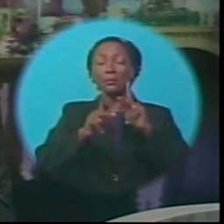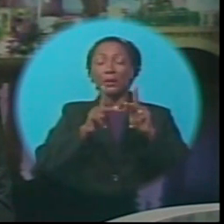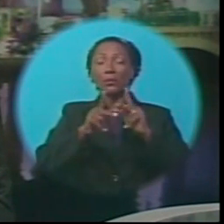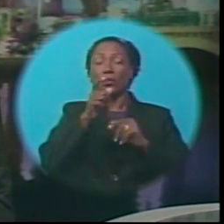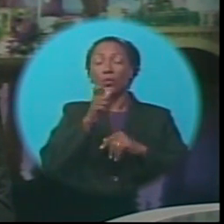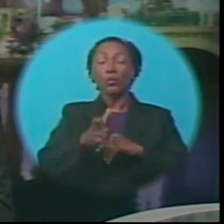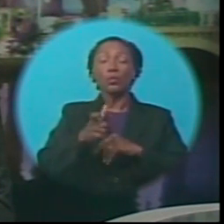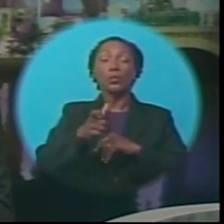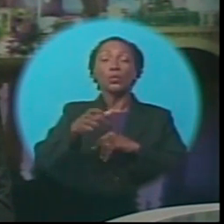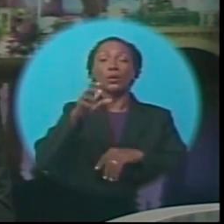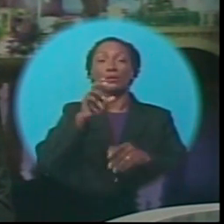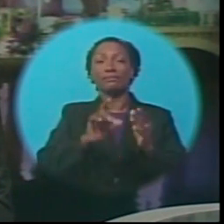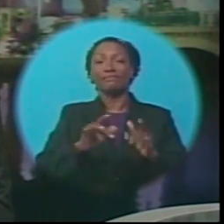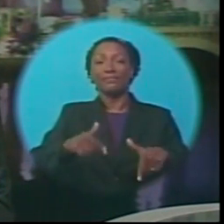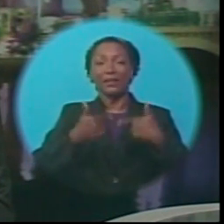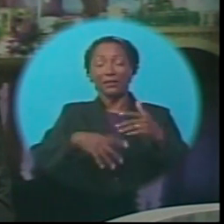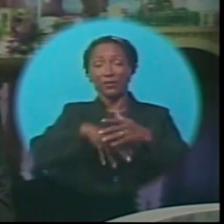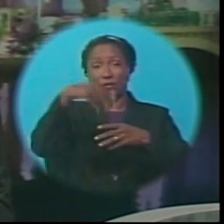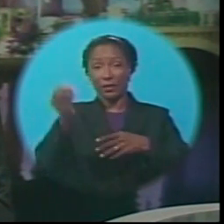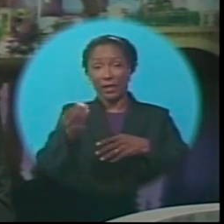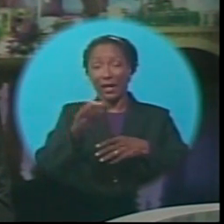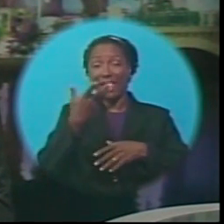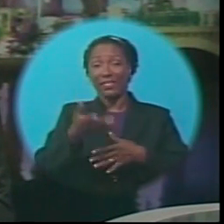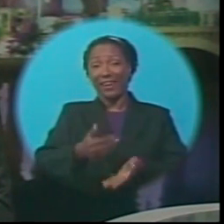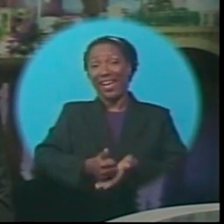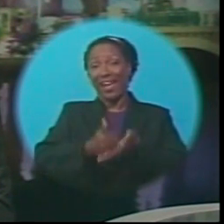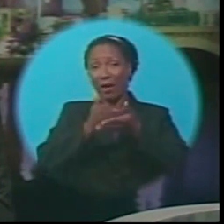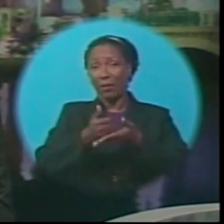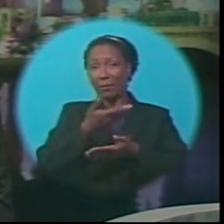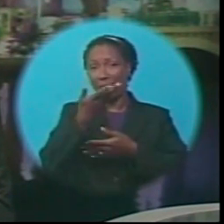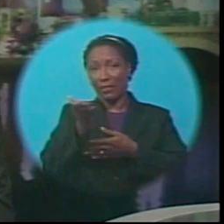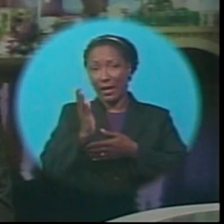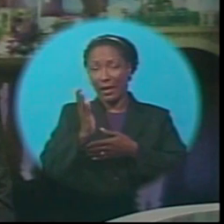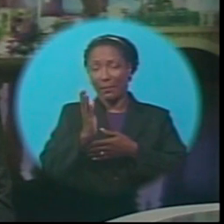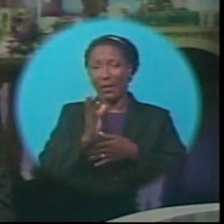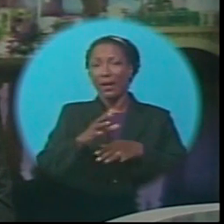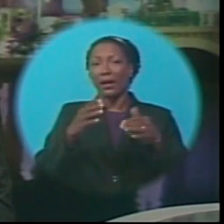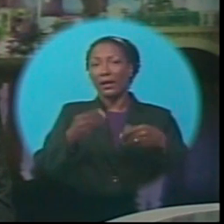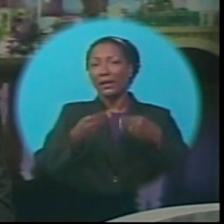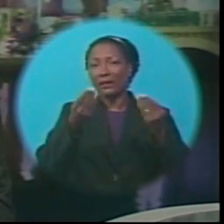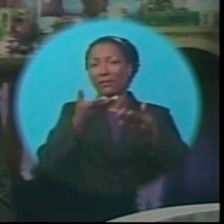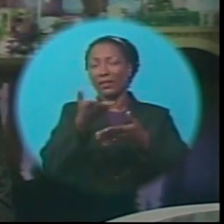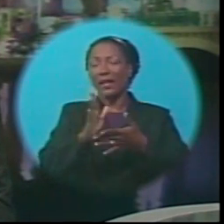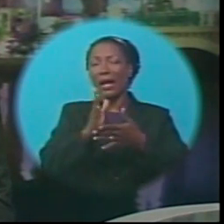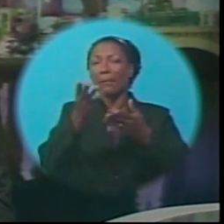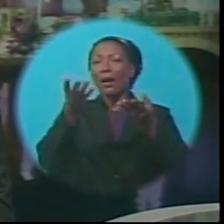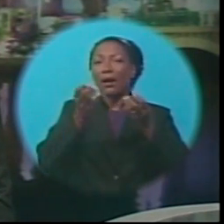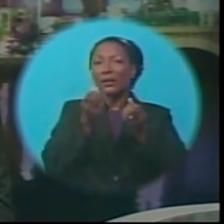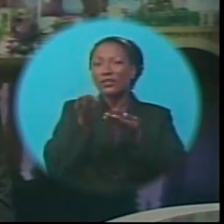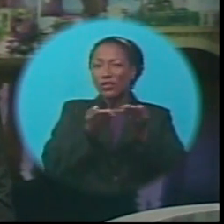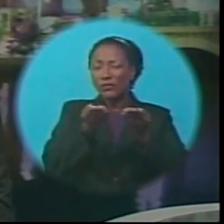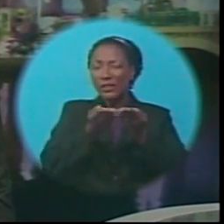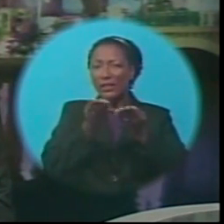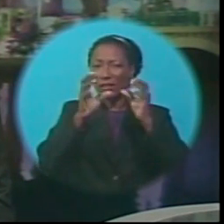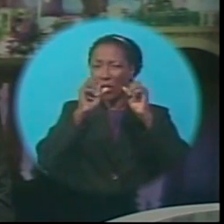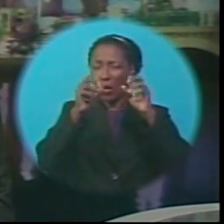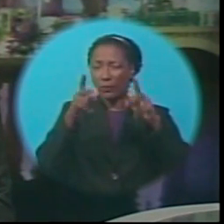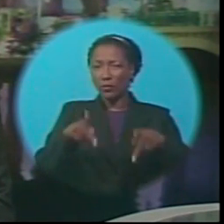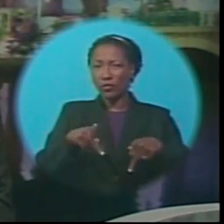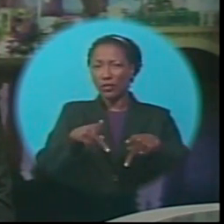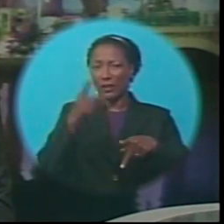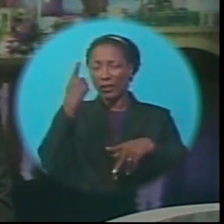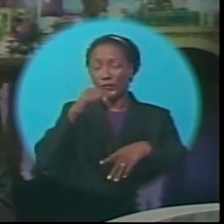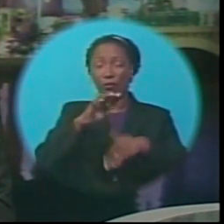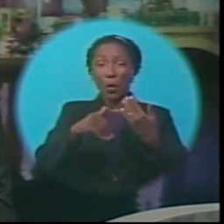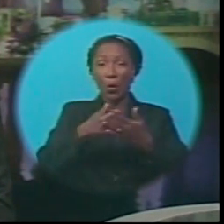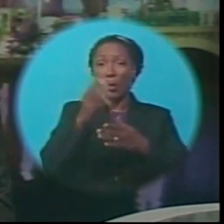Credit Union Limited says it has long recognized the opportunities that will come by offering services to Barbadians living abroad.